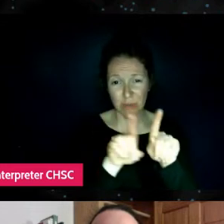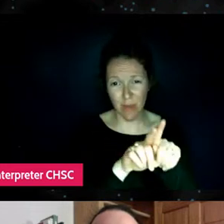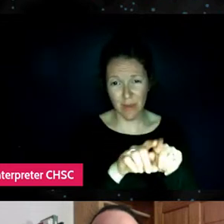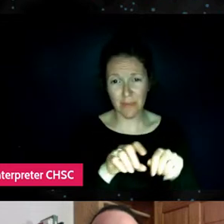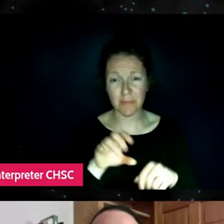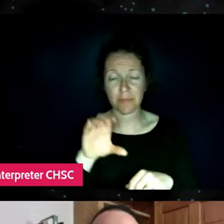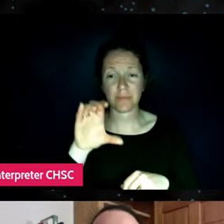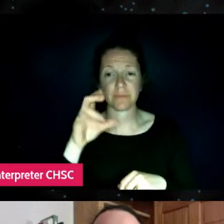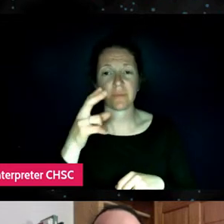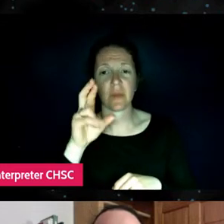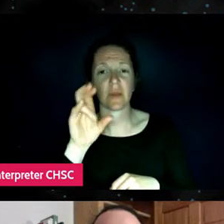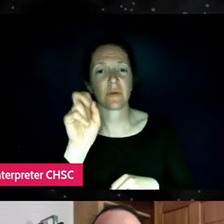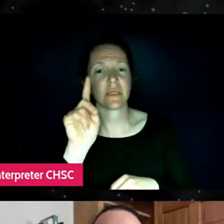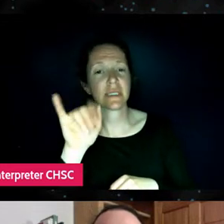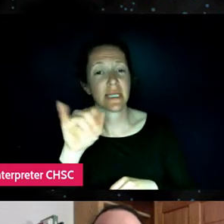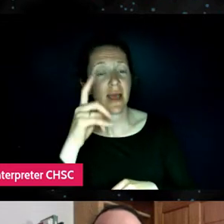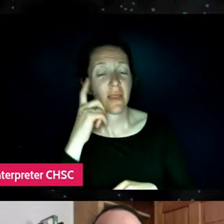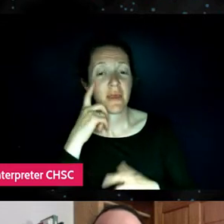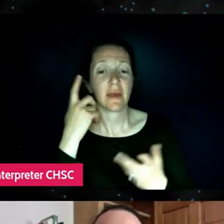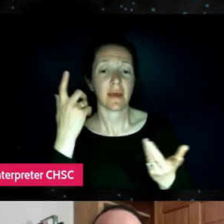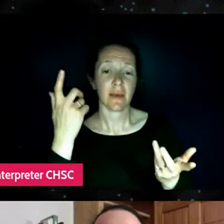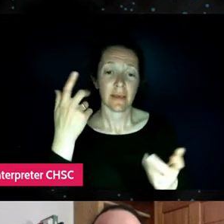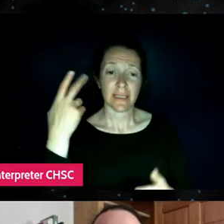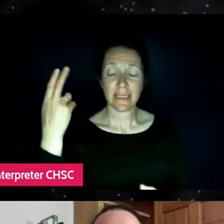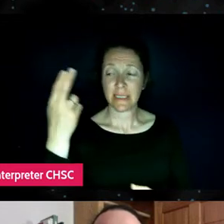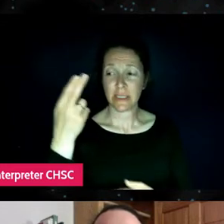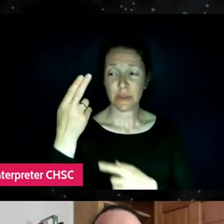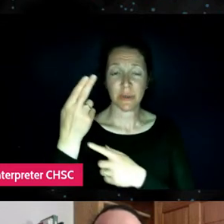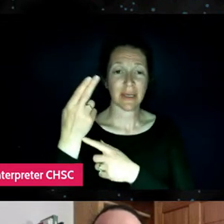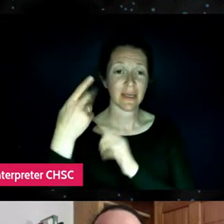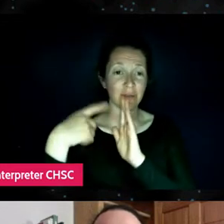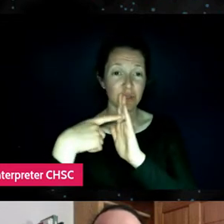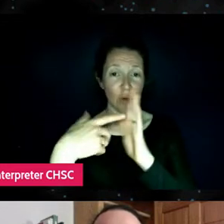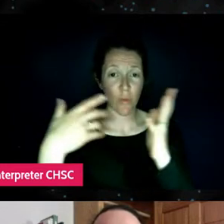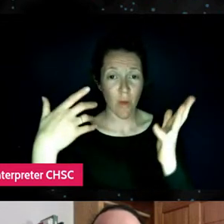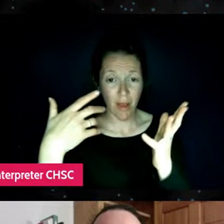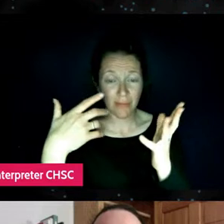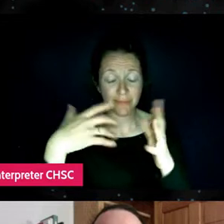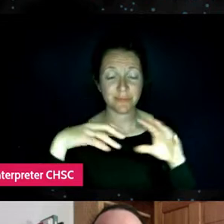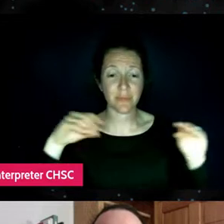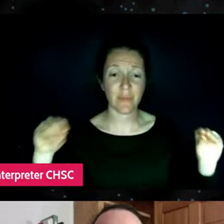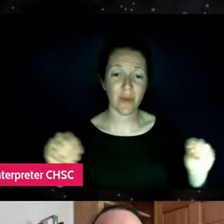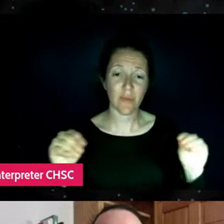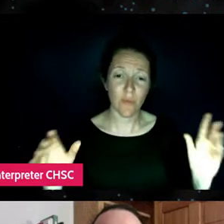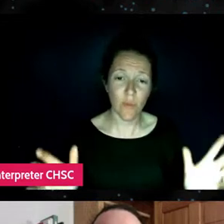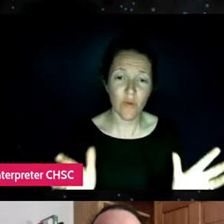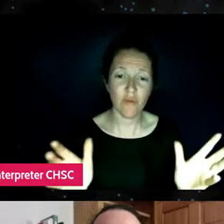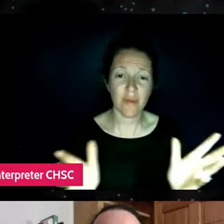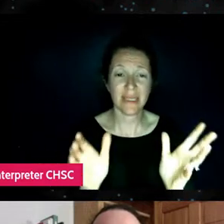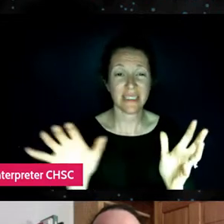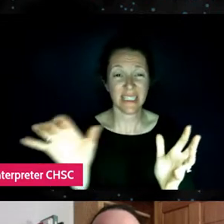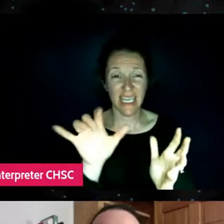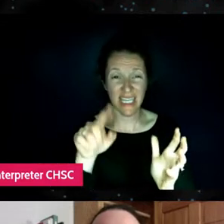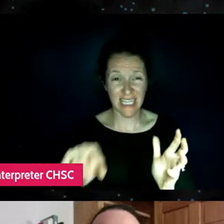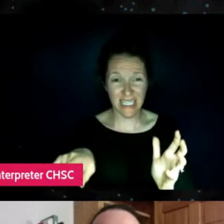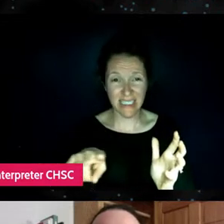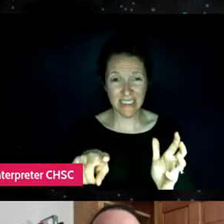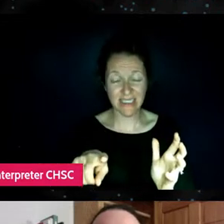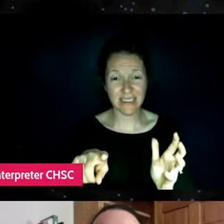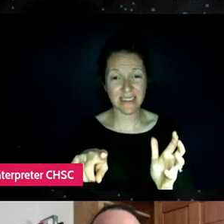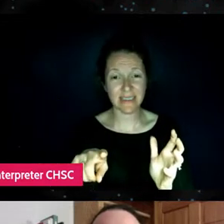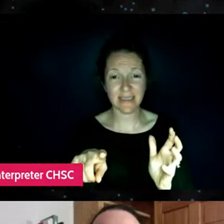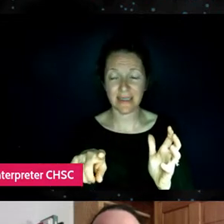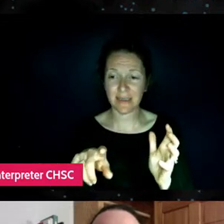that, you know, I think history has shown us that movements like this are